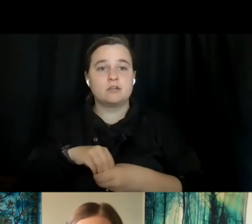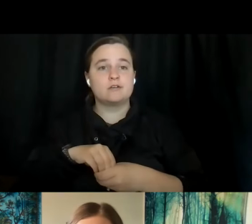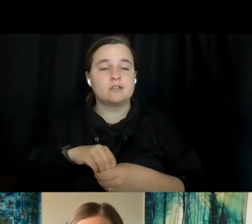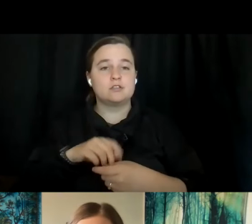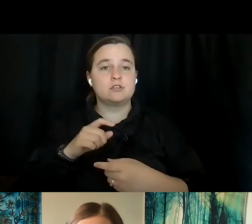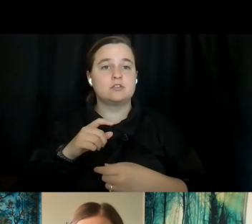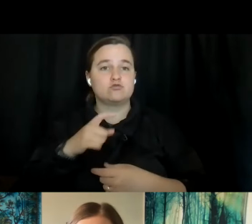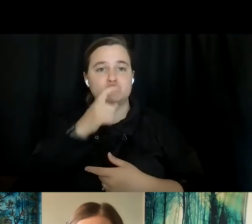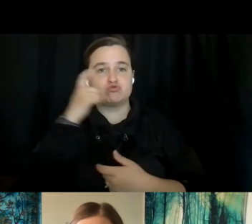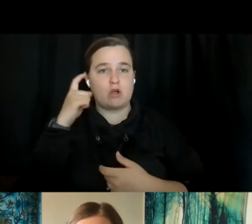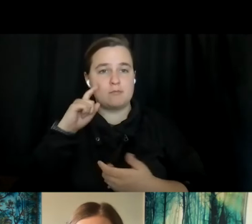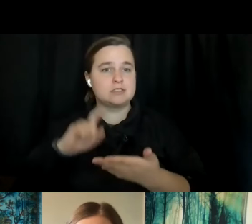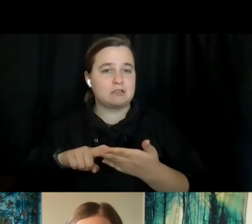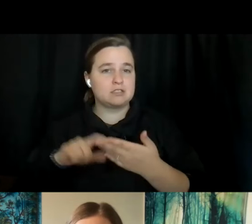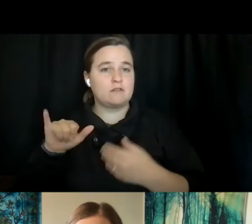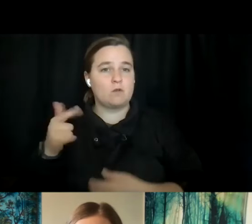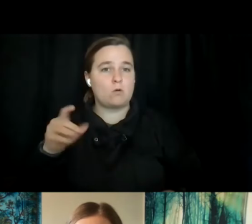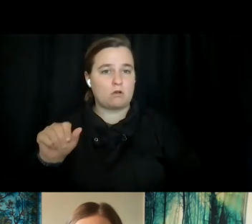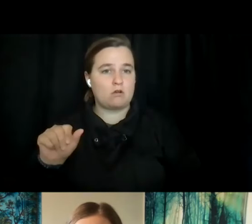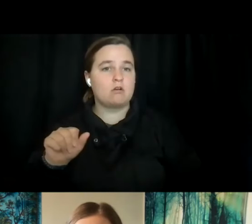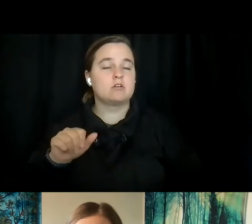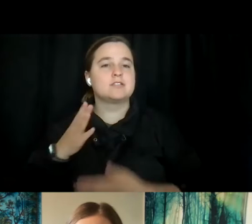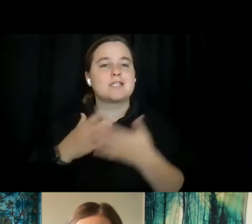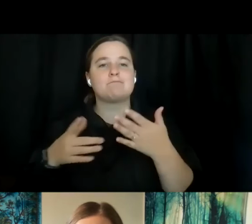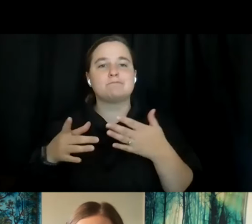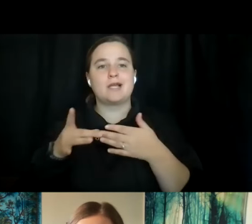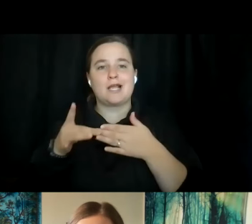some of the guidelines.